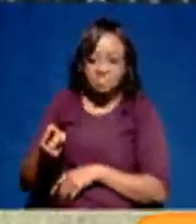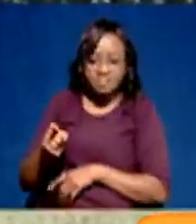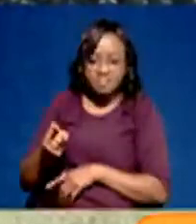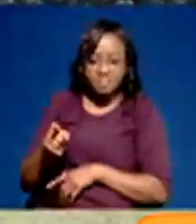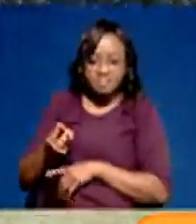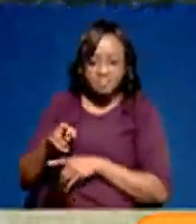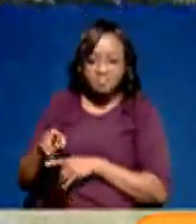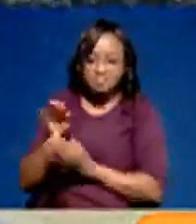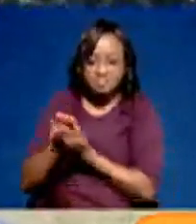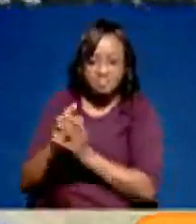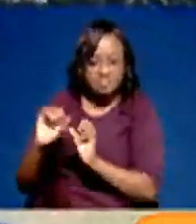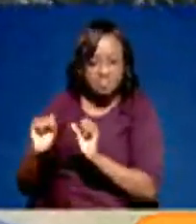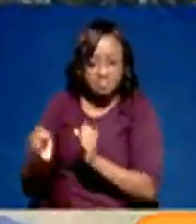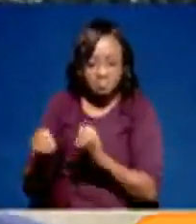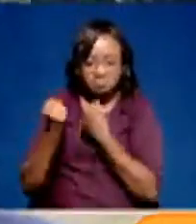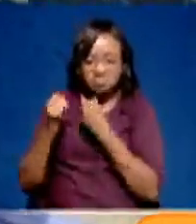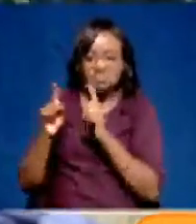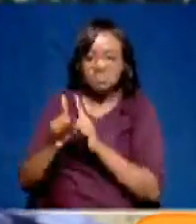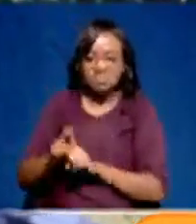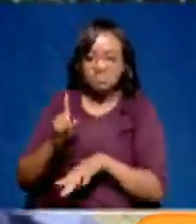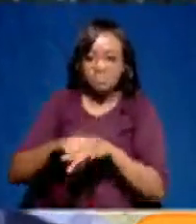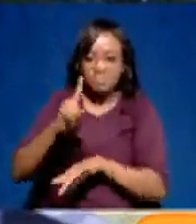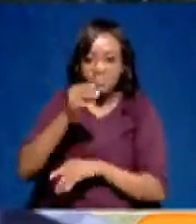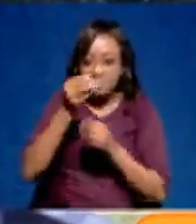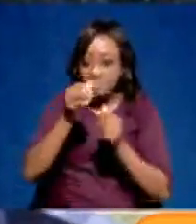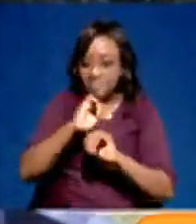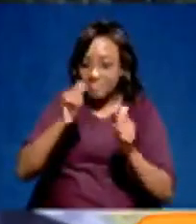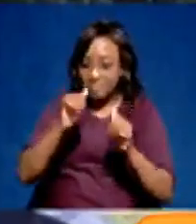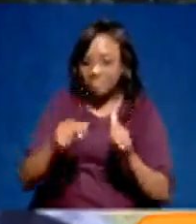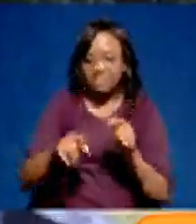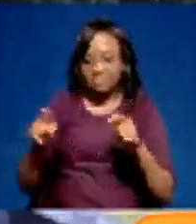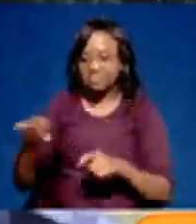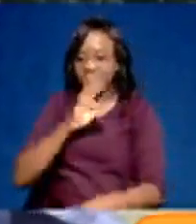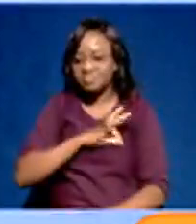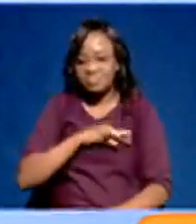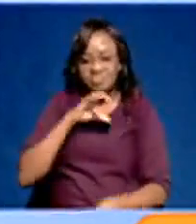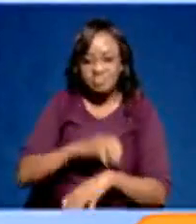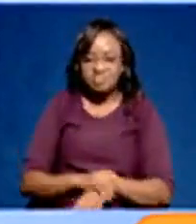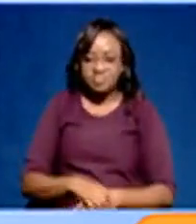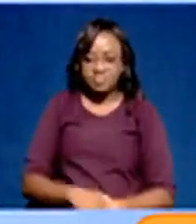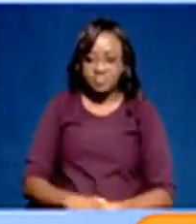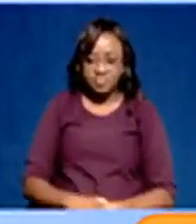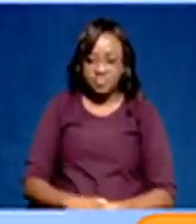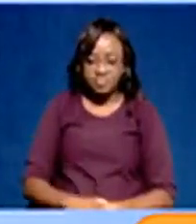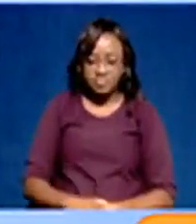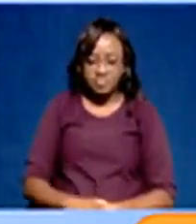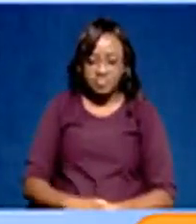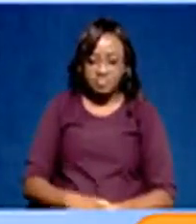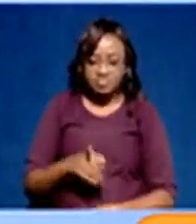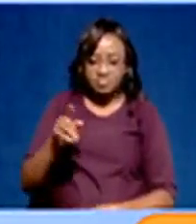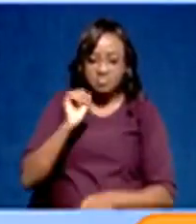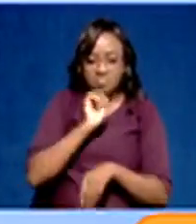inawekwa safely, na wakati ya bei kuja mzuri, mkulima anapata pesa yake. Rava Mercantile charges